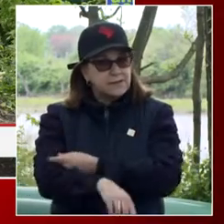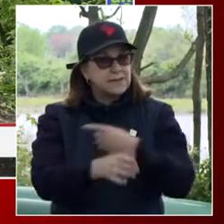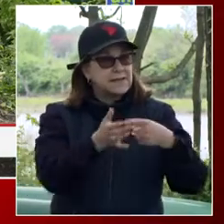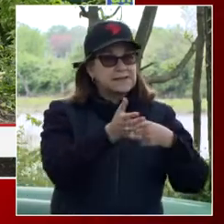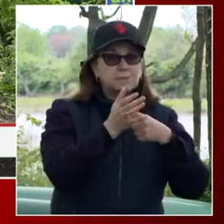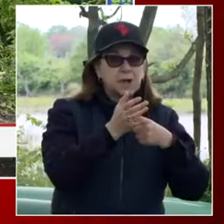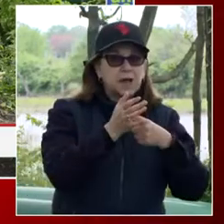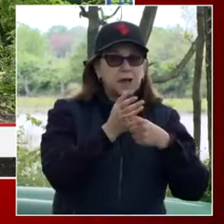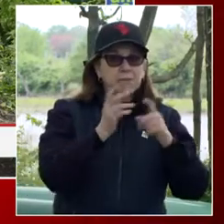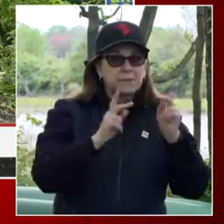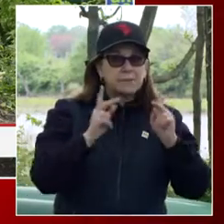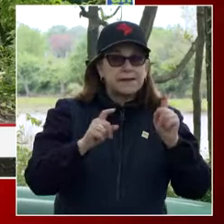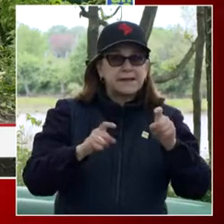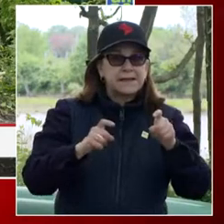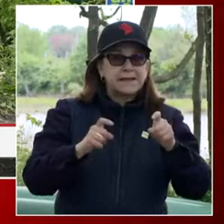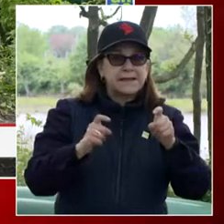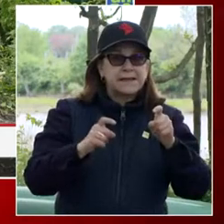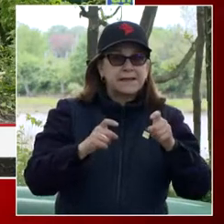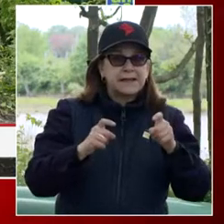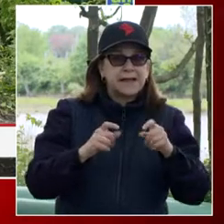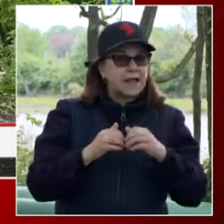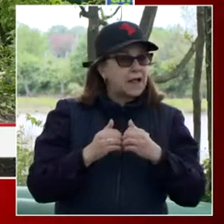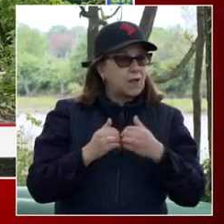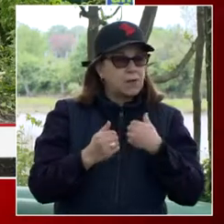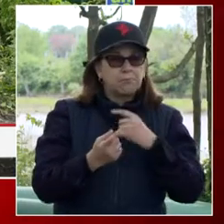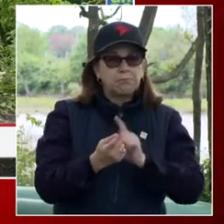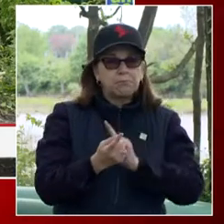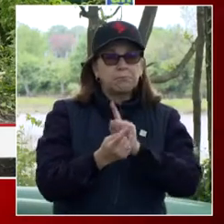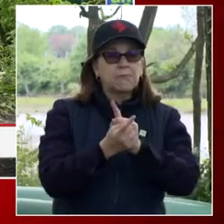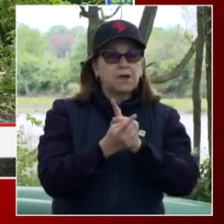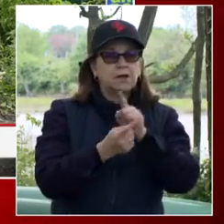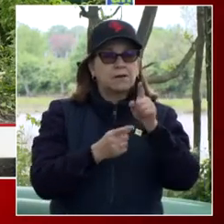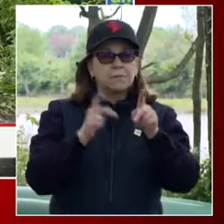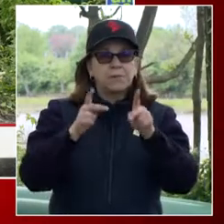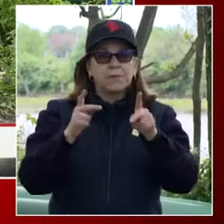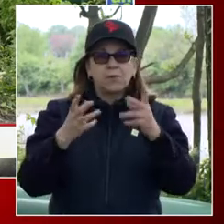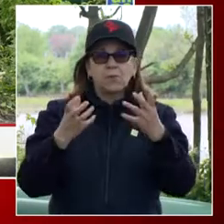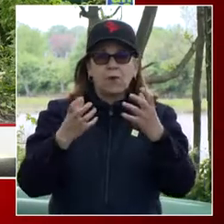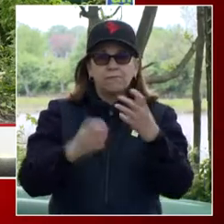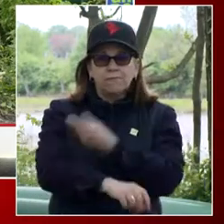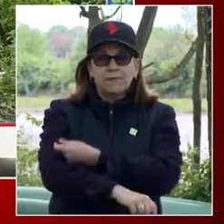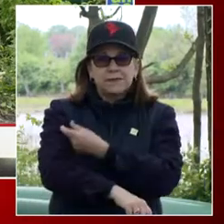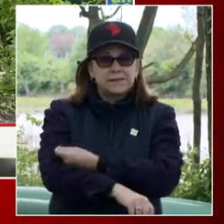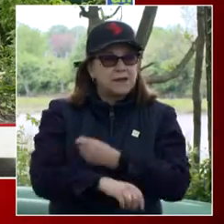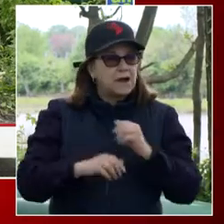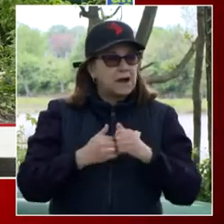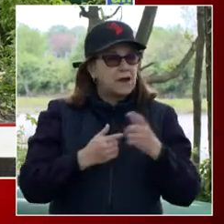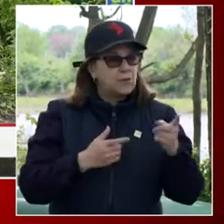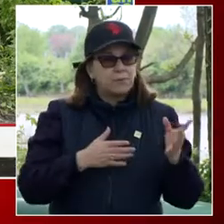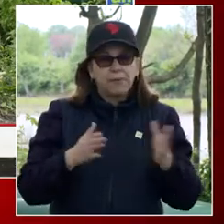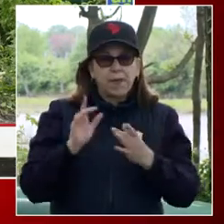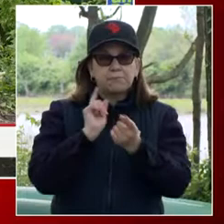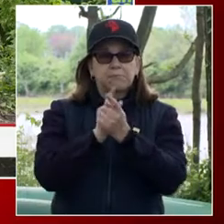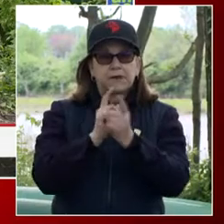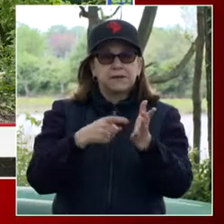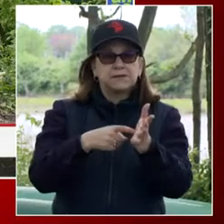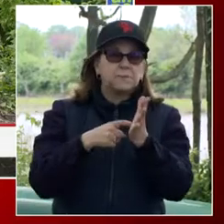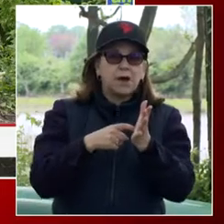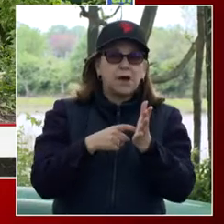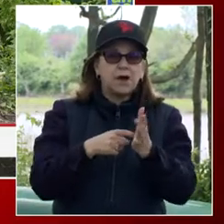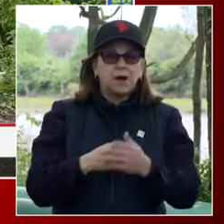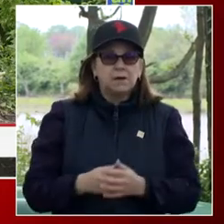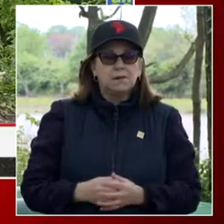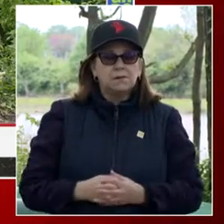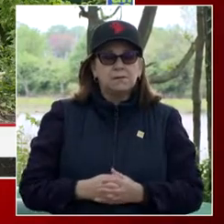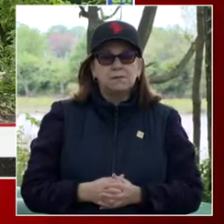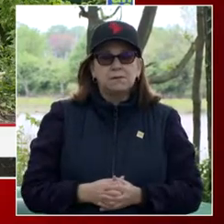to soften, or is it going up or decreasing? Just wondering what demand looks like now as compared to earlier in the rollout.